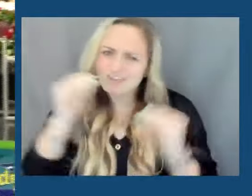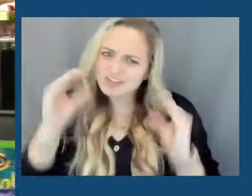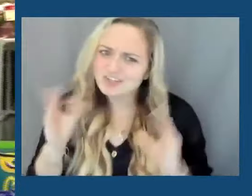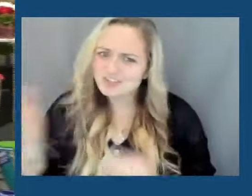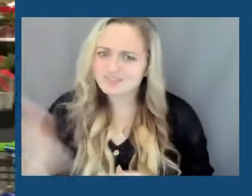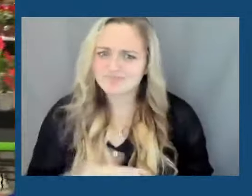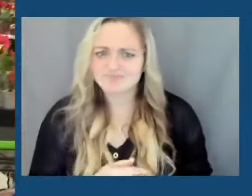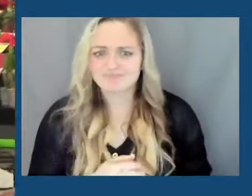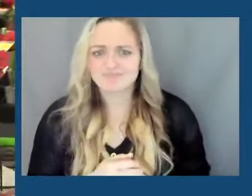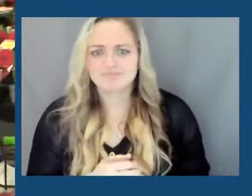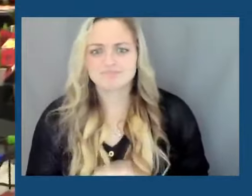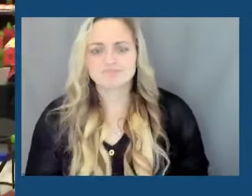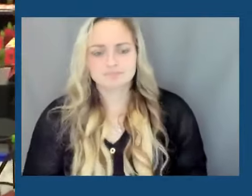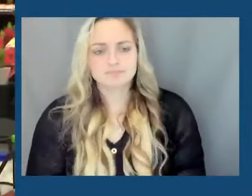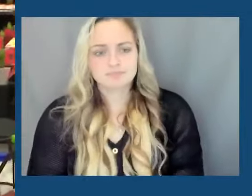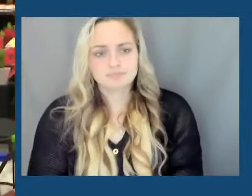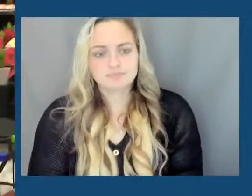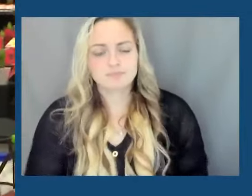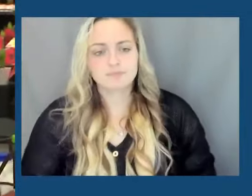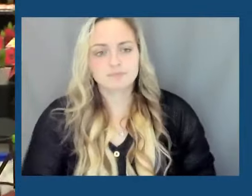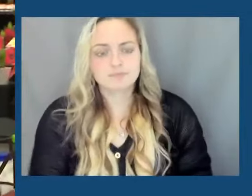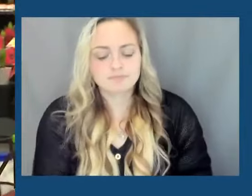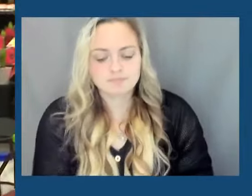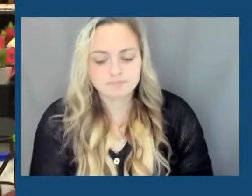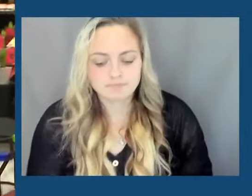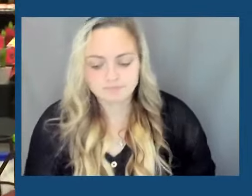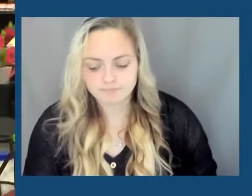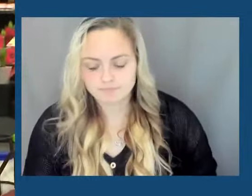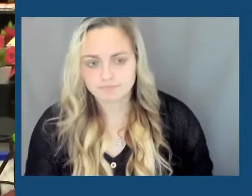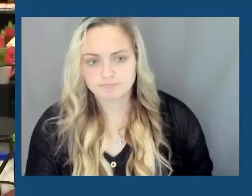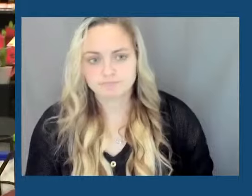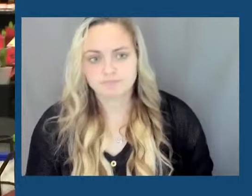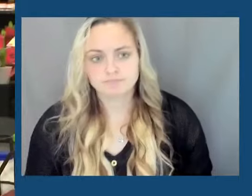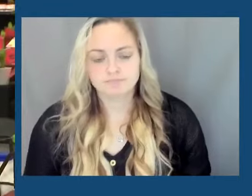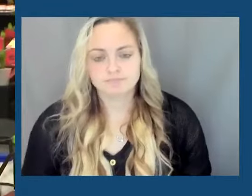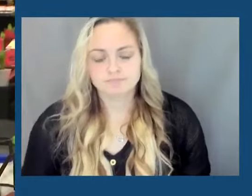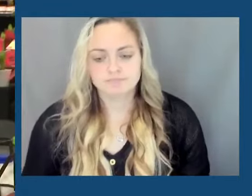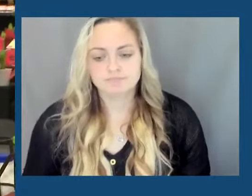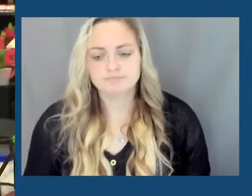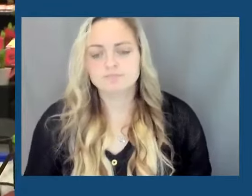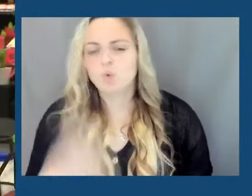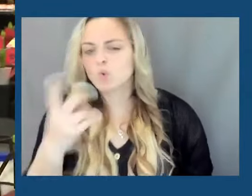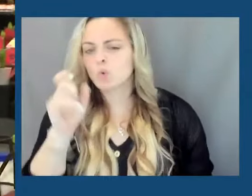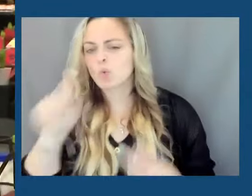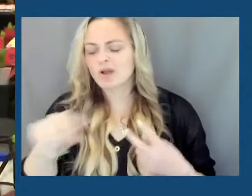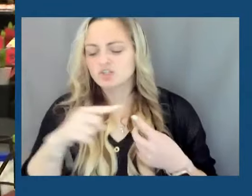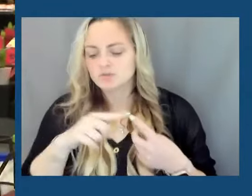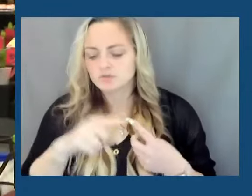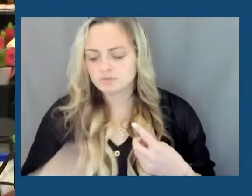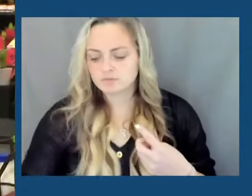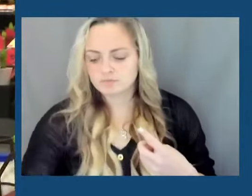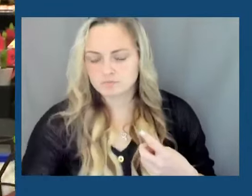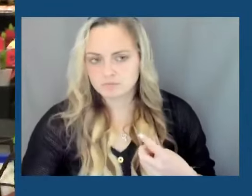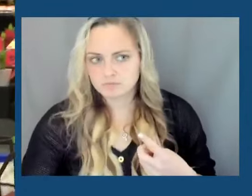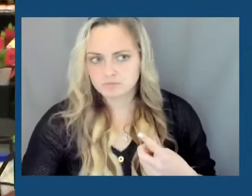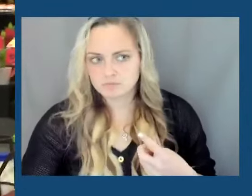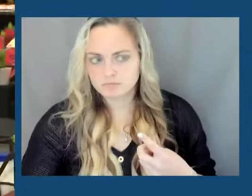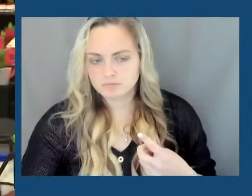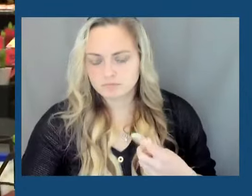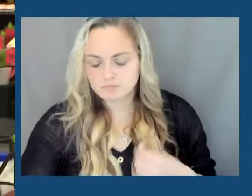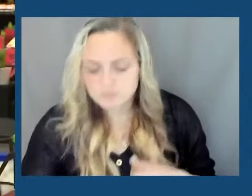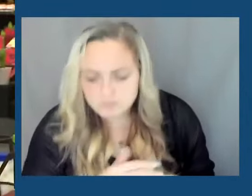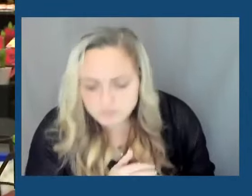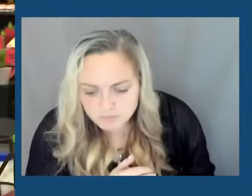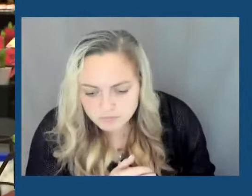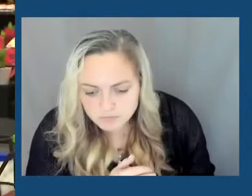Now we're going to begin. Jason, Hi. go ahead. Governor, two questions for you. First of all, the new Siena poll came out. You're still